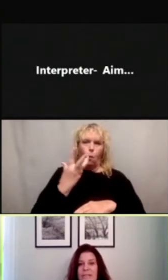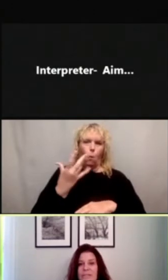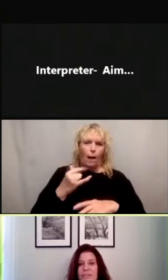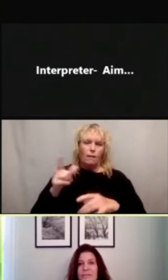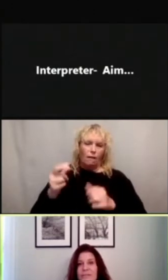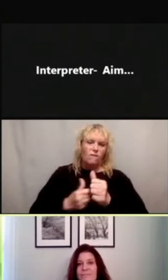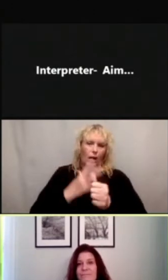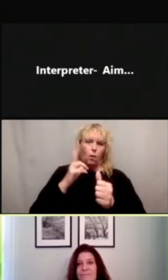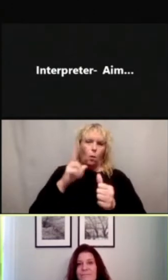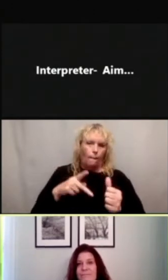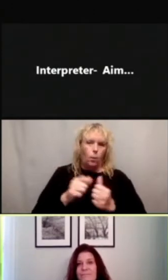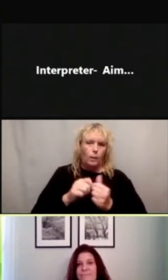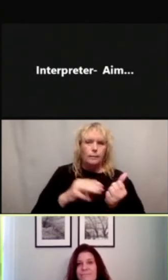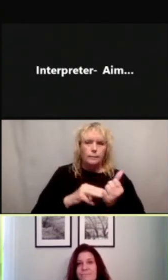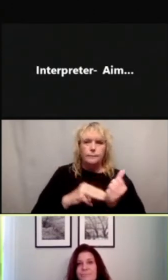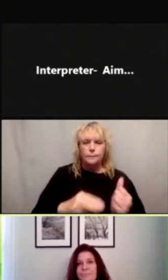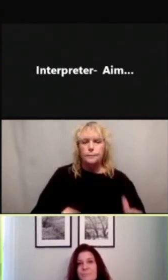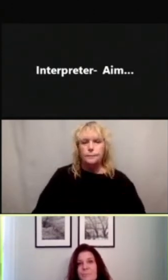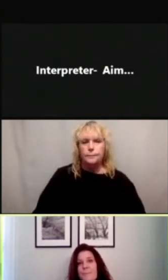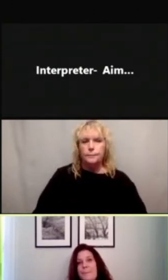healthcare recommendations.